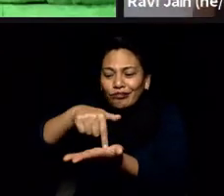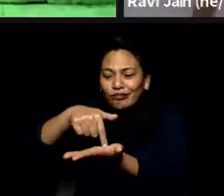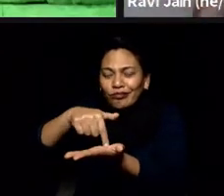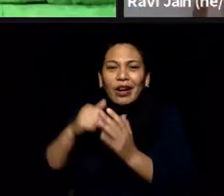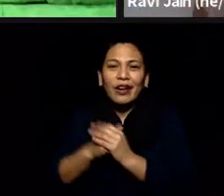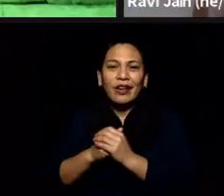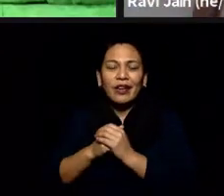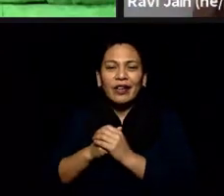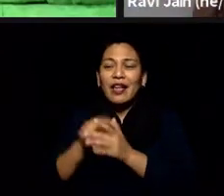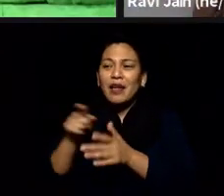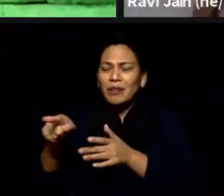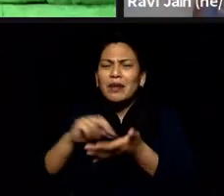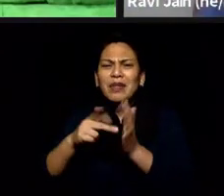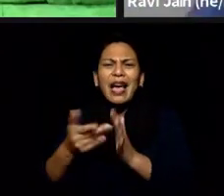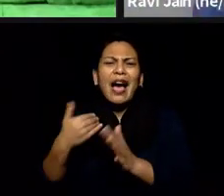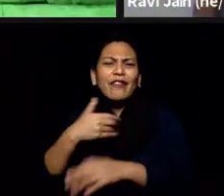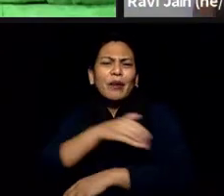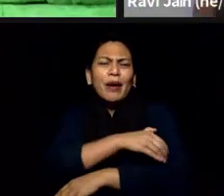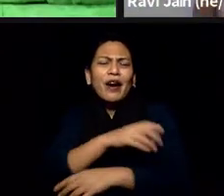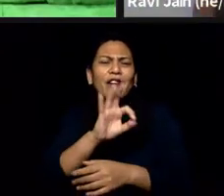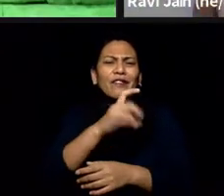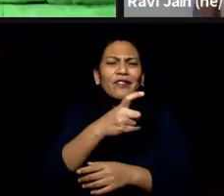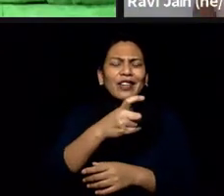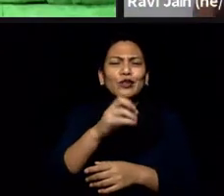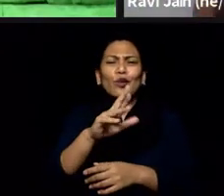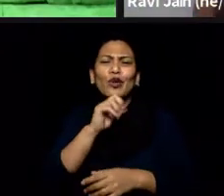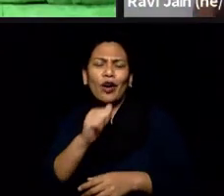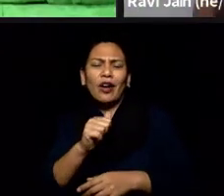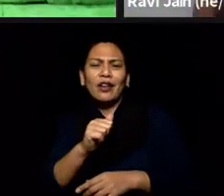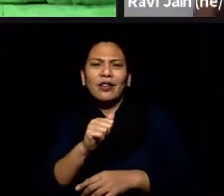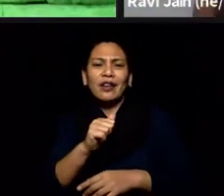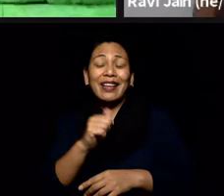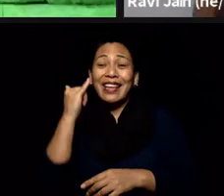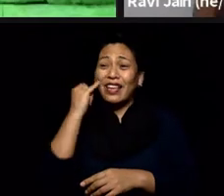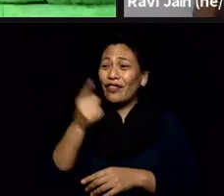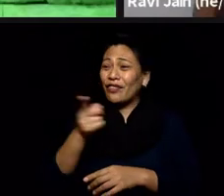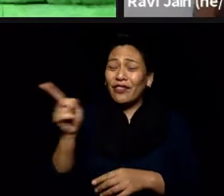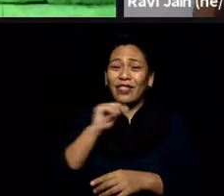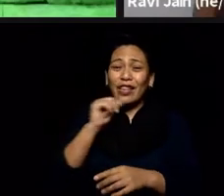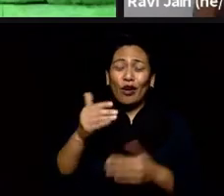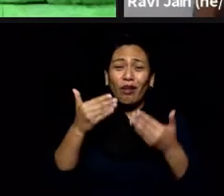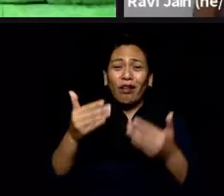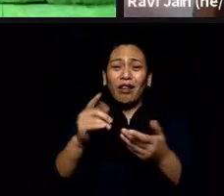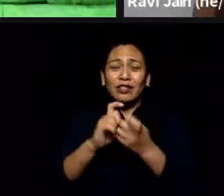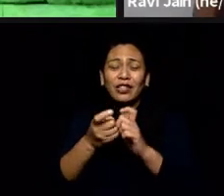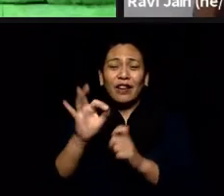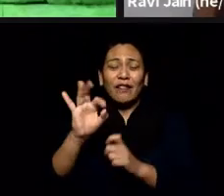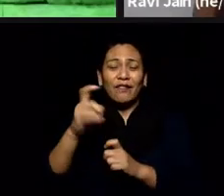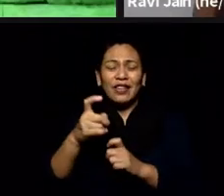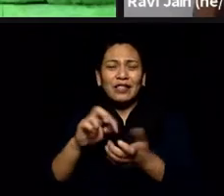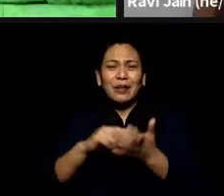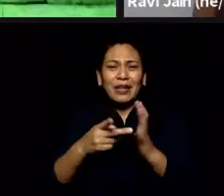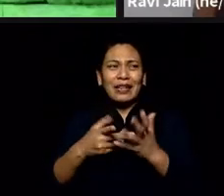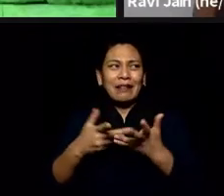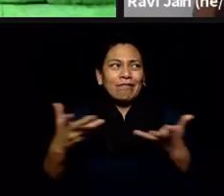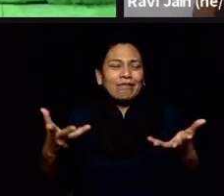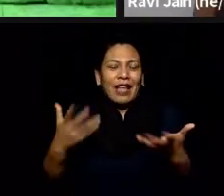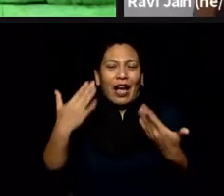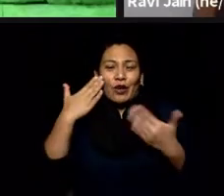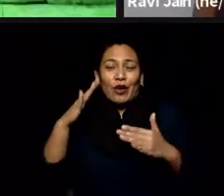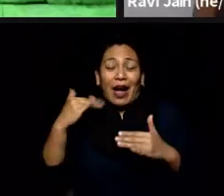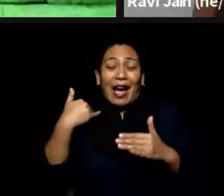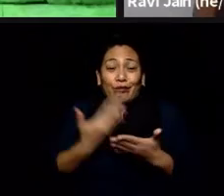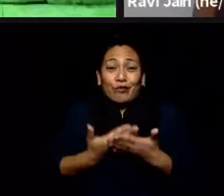the power to fix it. When they've never fixed it, I don't have a moment in history where that's happened.